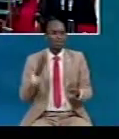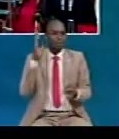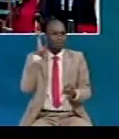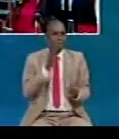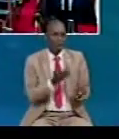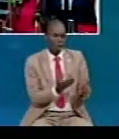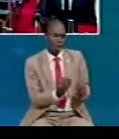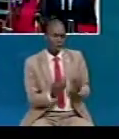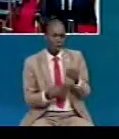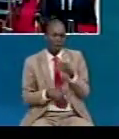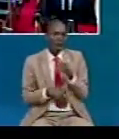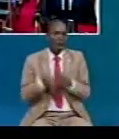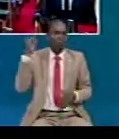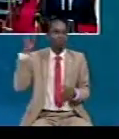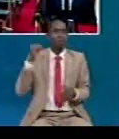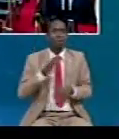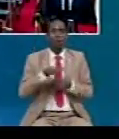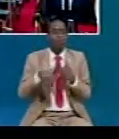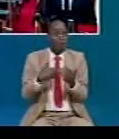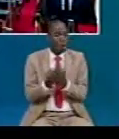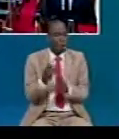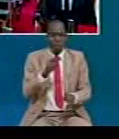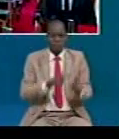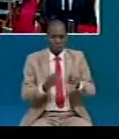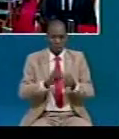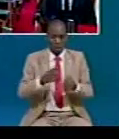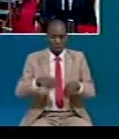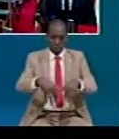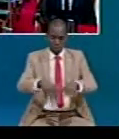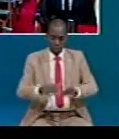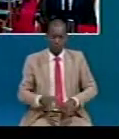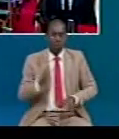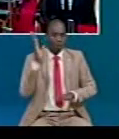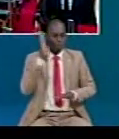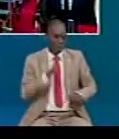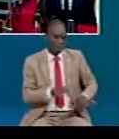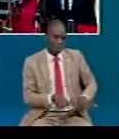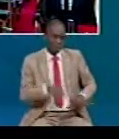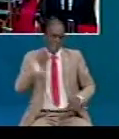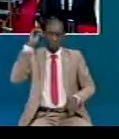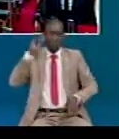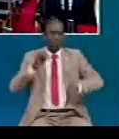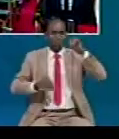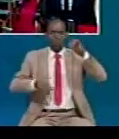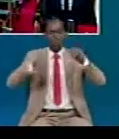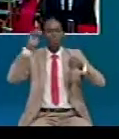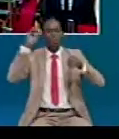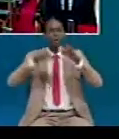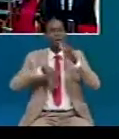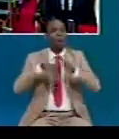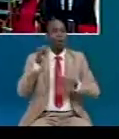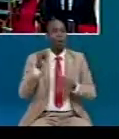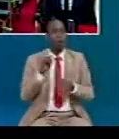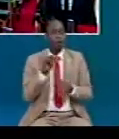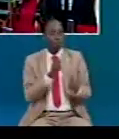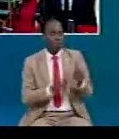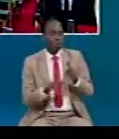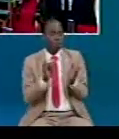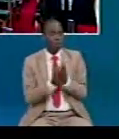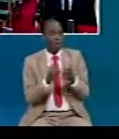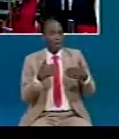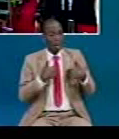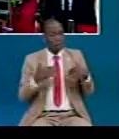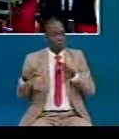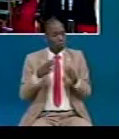all in the graves shall come forth, they that have done good unto the resurrection